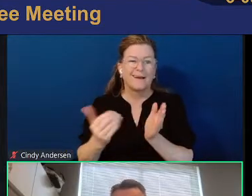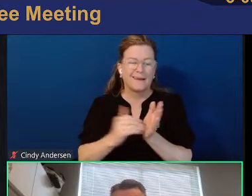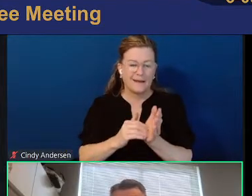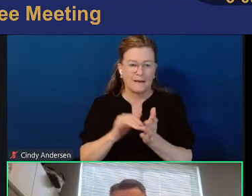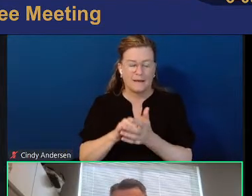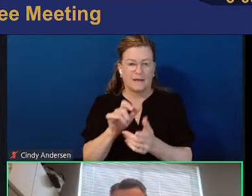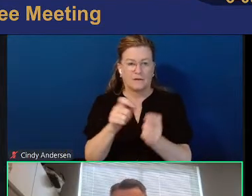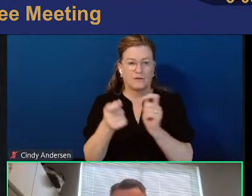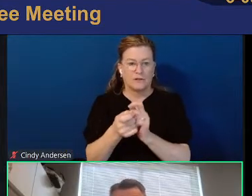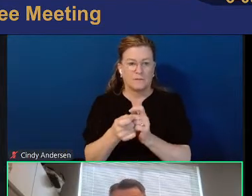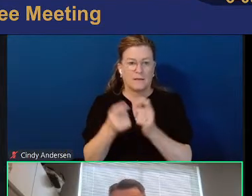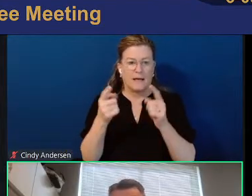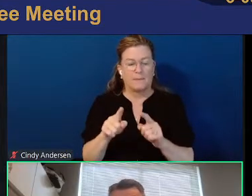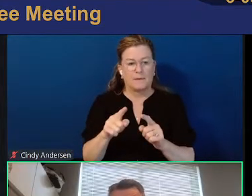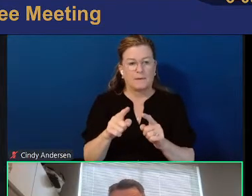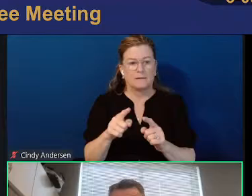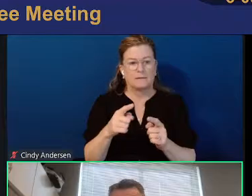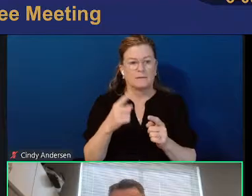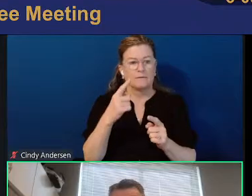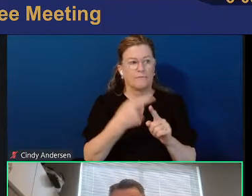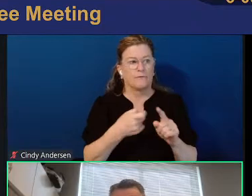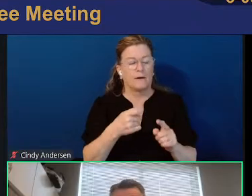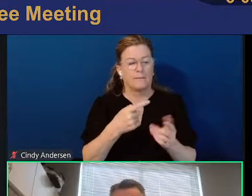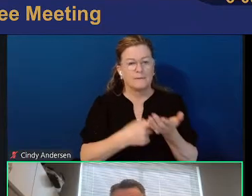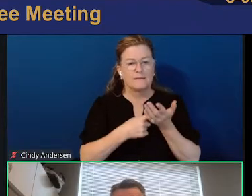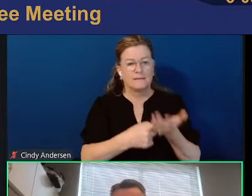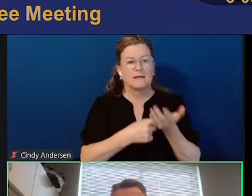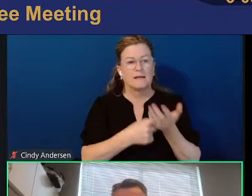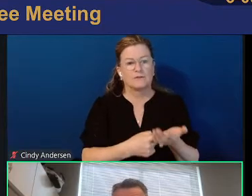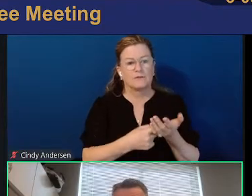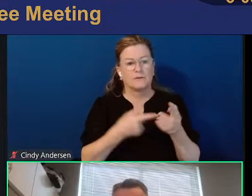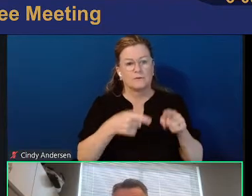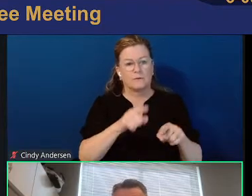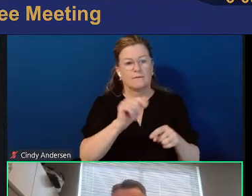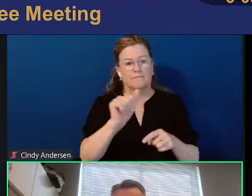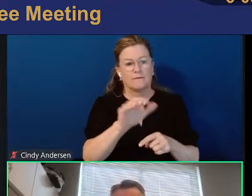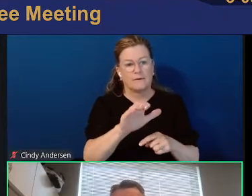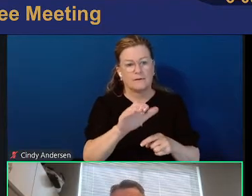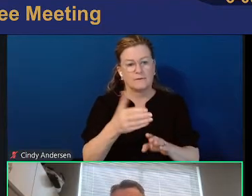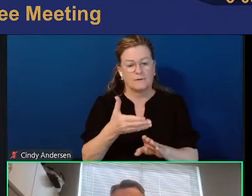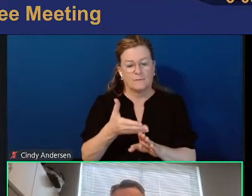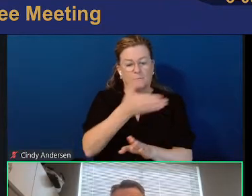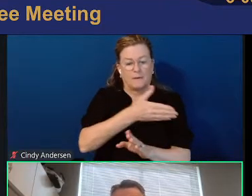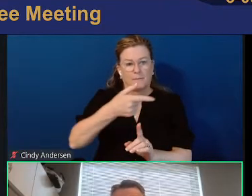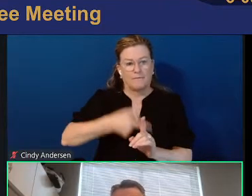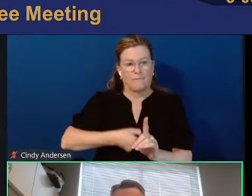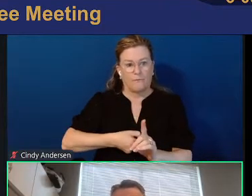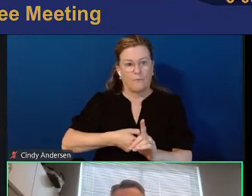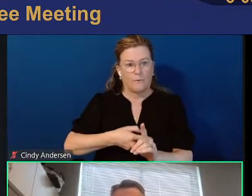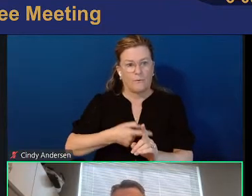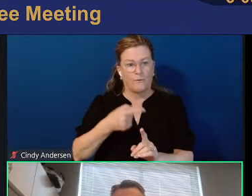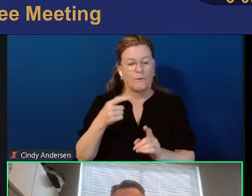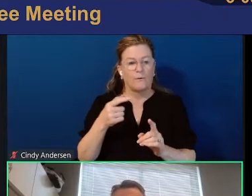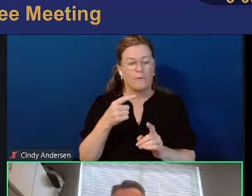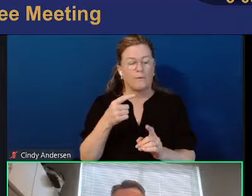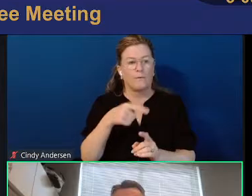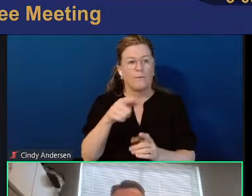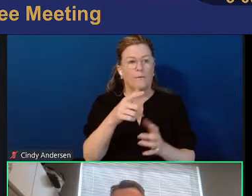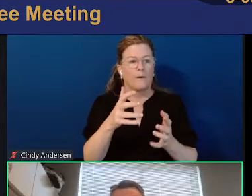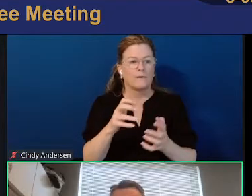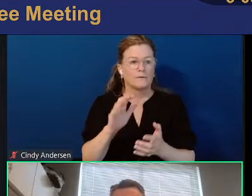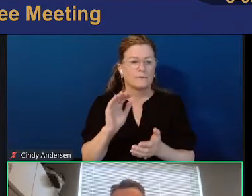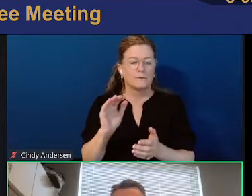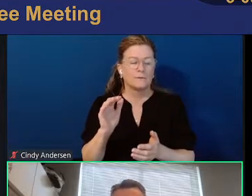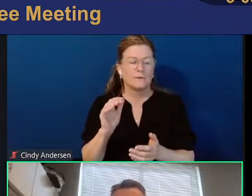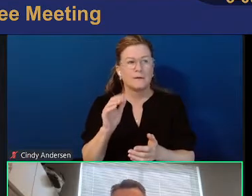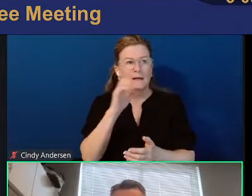adjustment based on discussion and deliberations from the advisory council the previous month of wanting to I